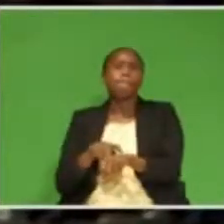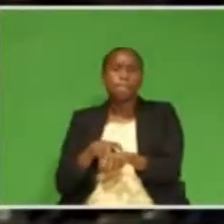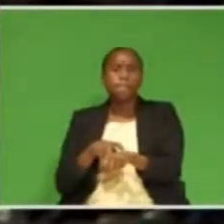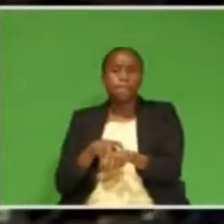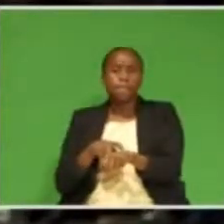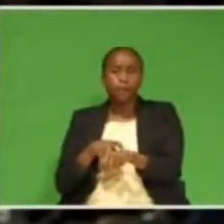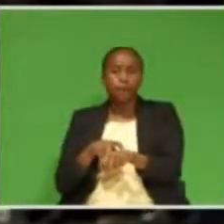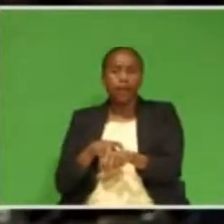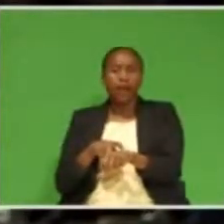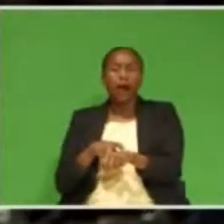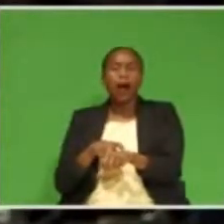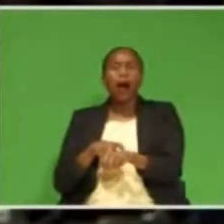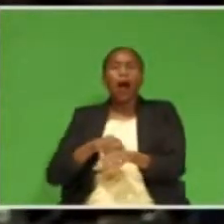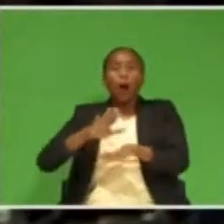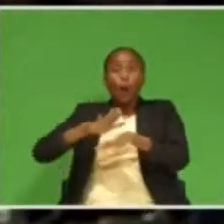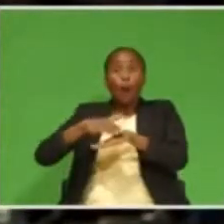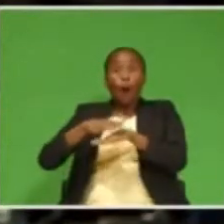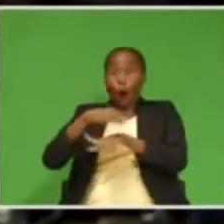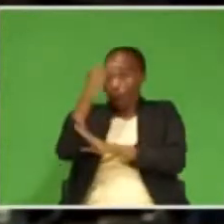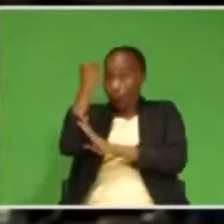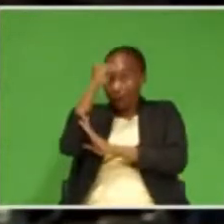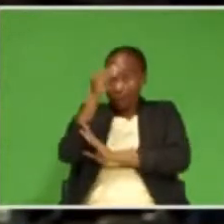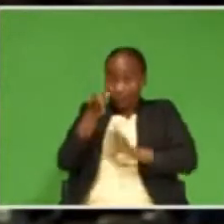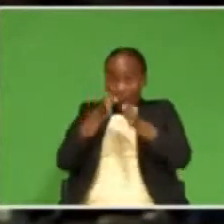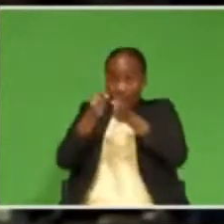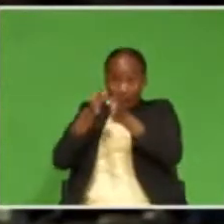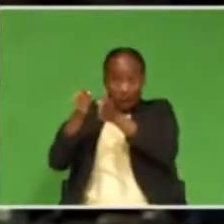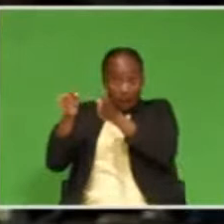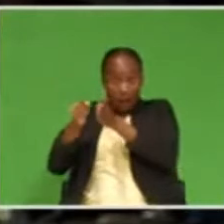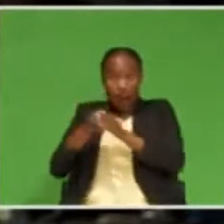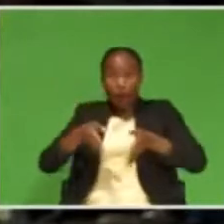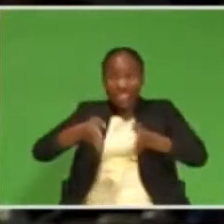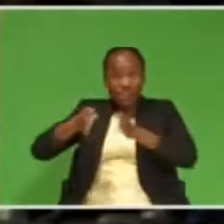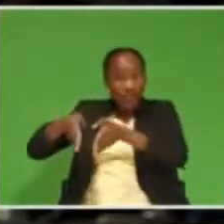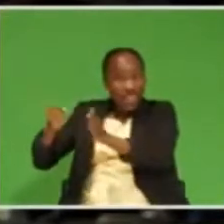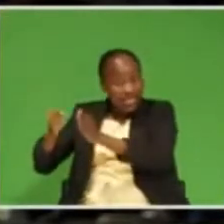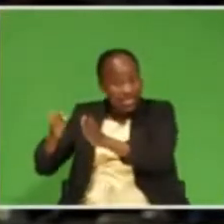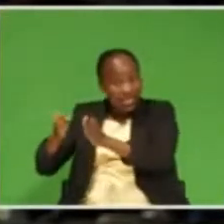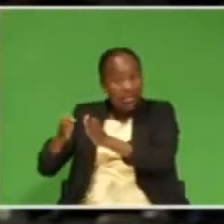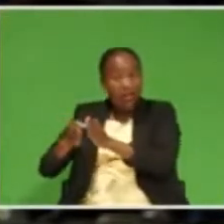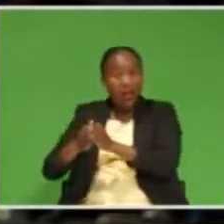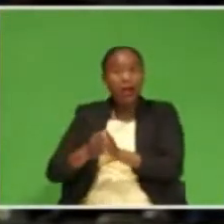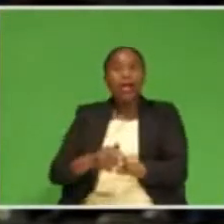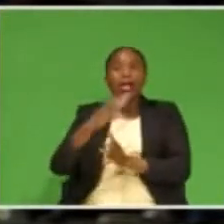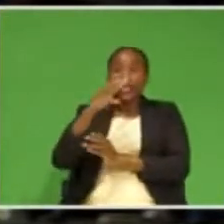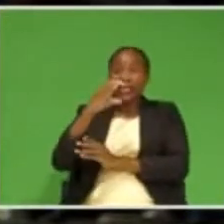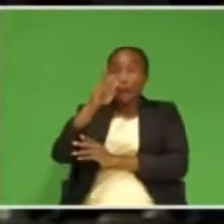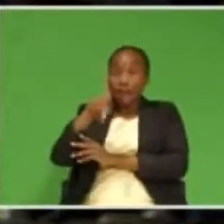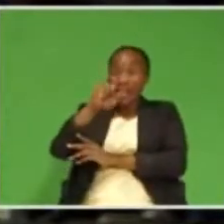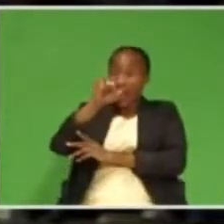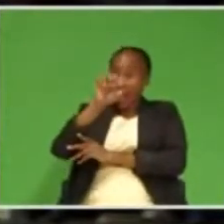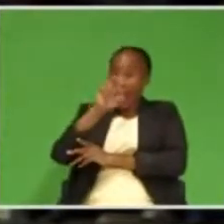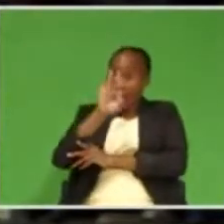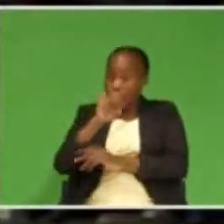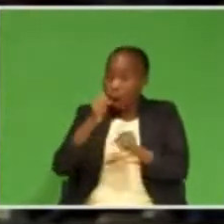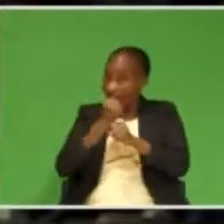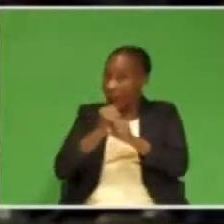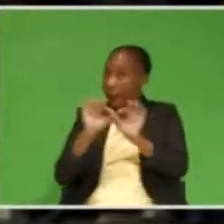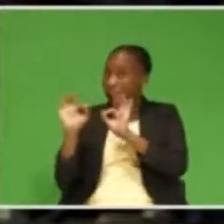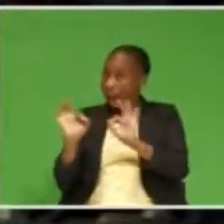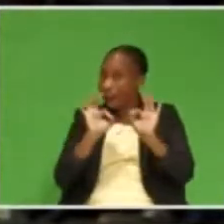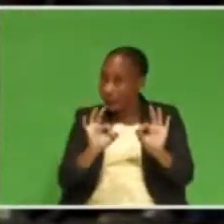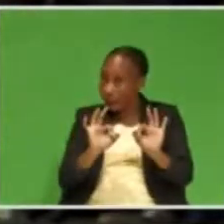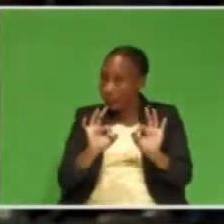With more police on the street, with the functioning of community policing forums, and